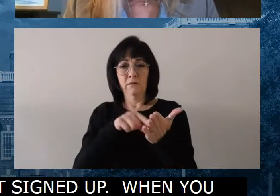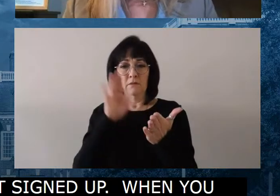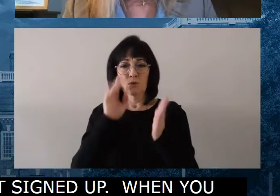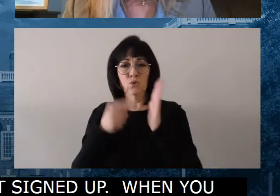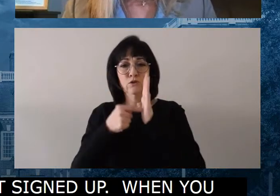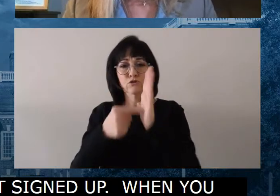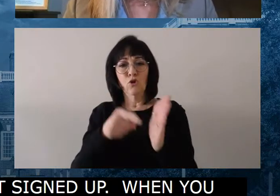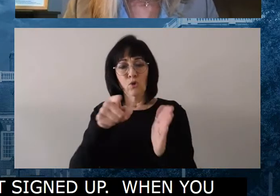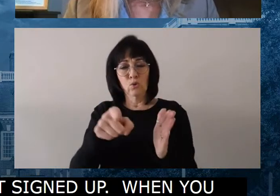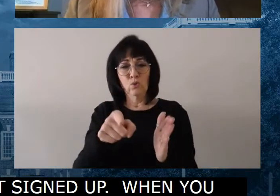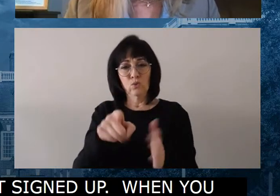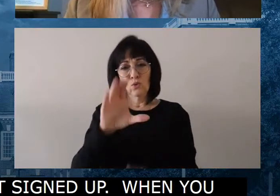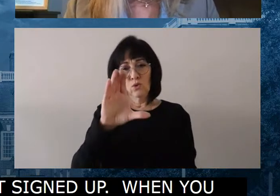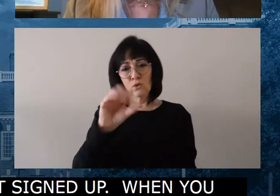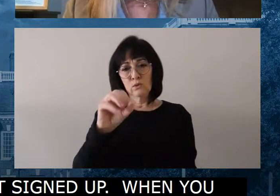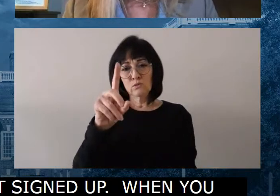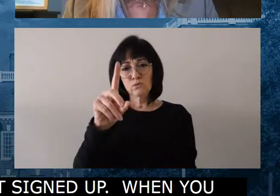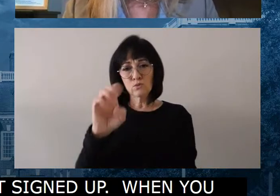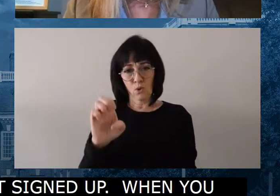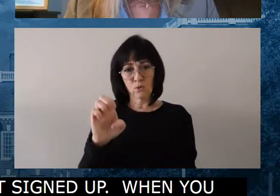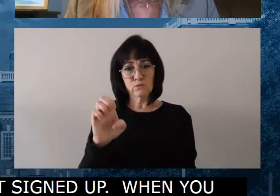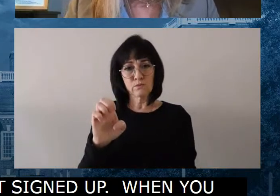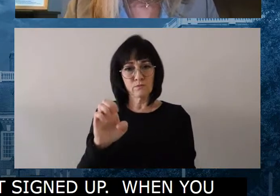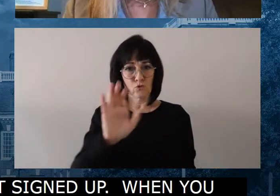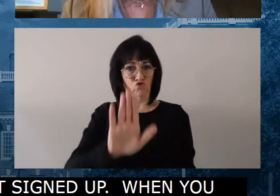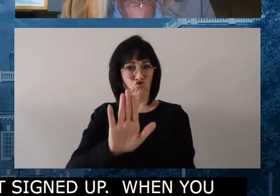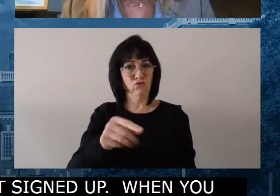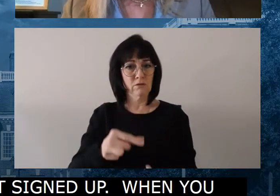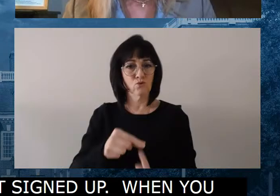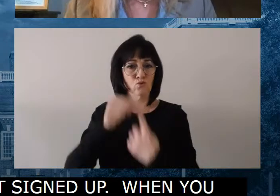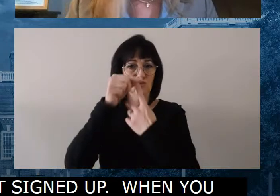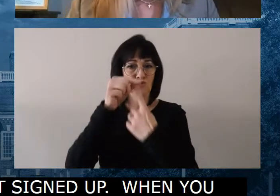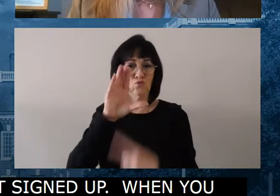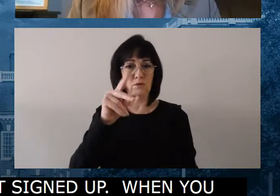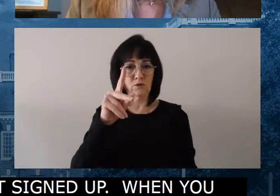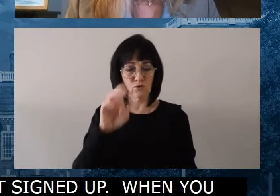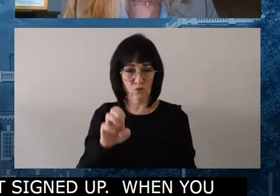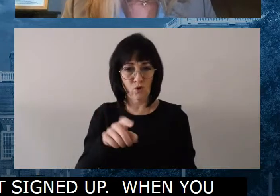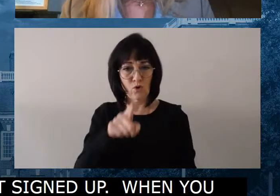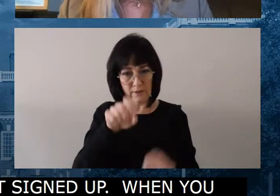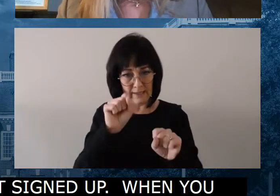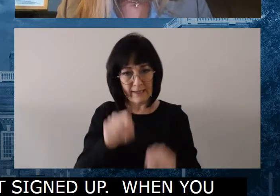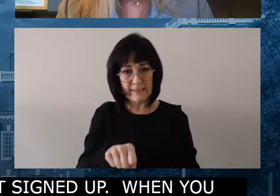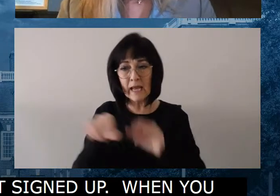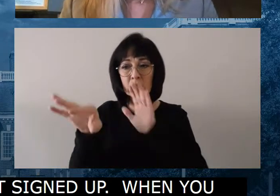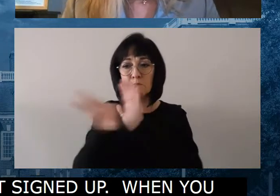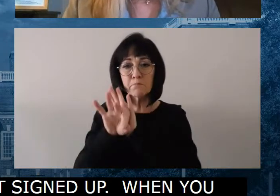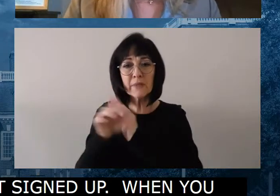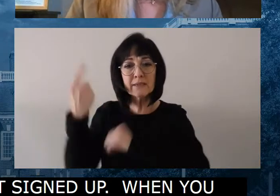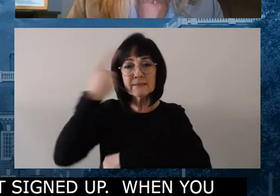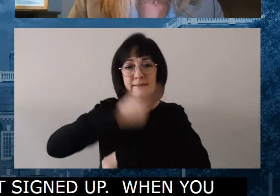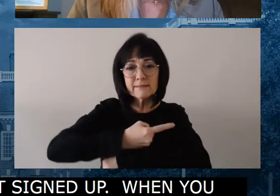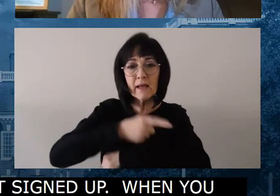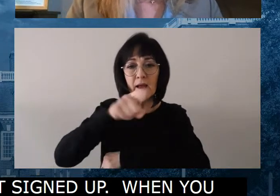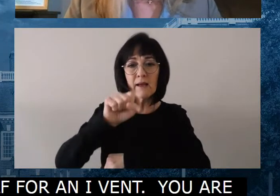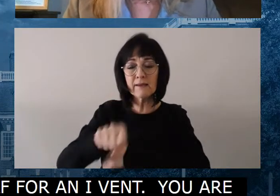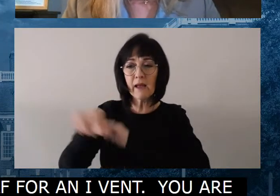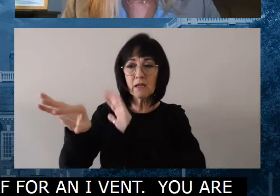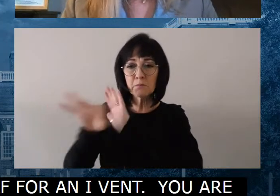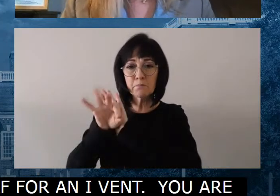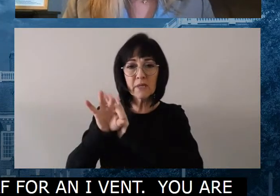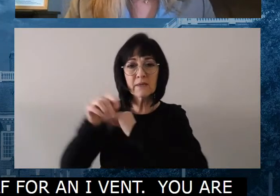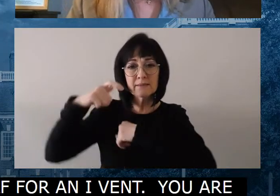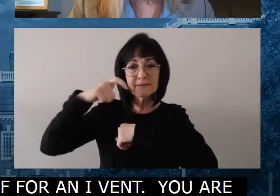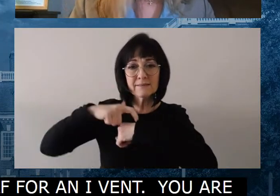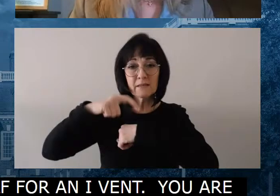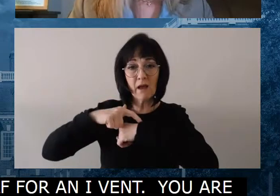to register yourself for an event. So you'll be able to pick a day and a time for your appointment.